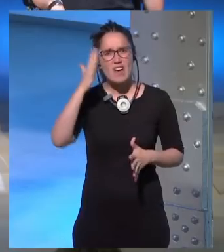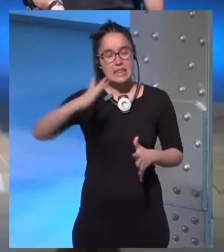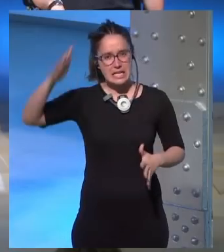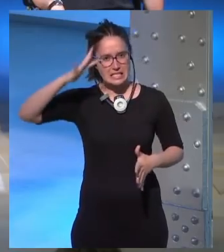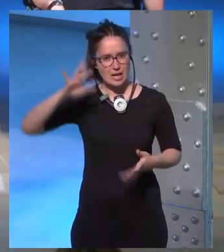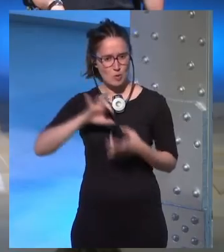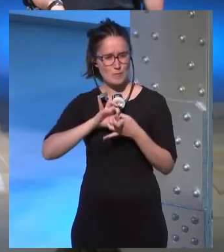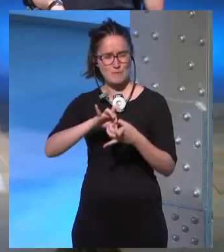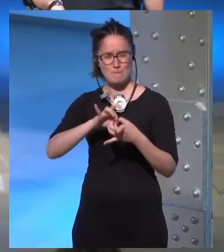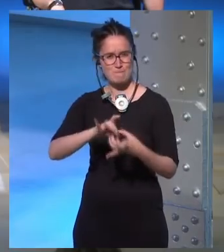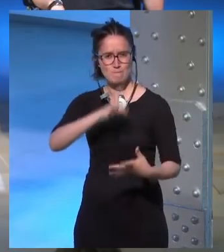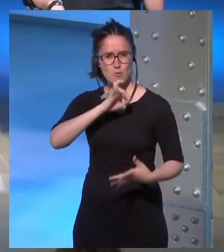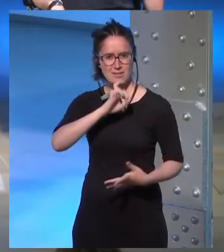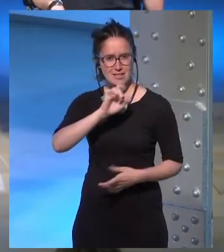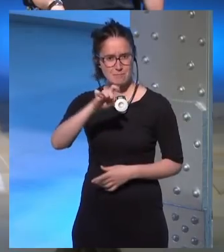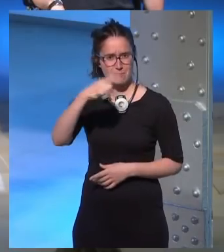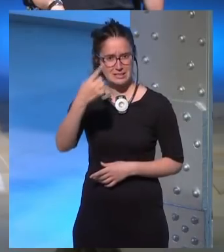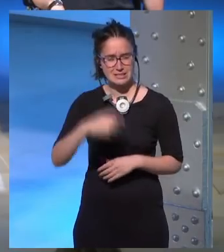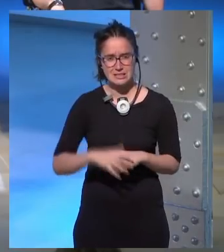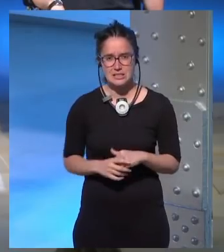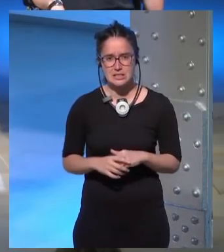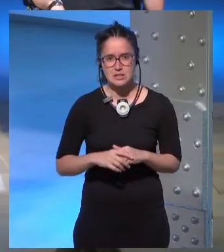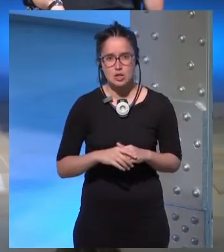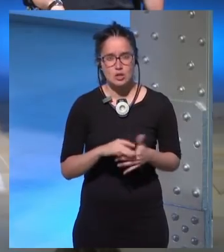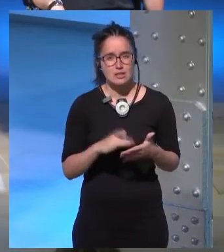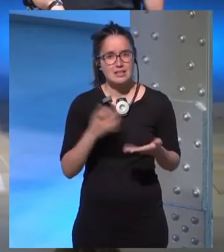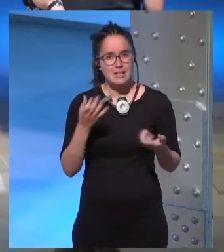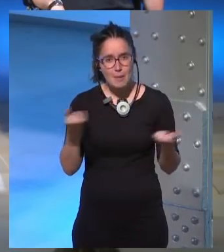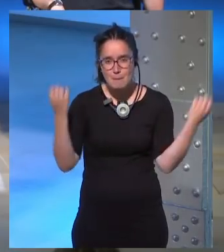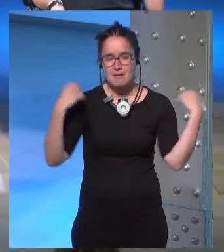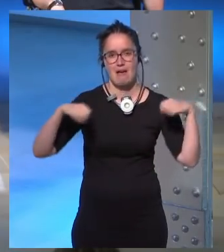well. We all need to practice a lot more empathy.